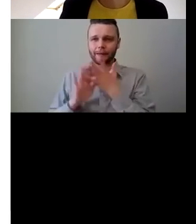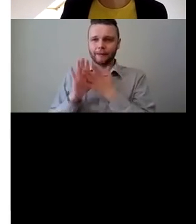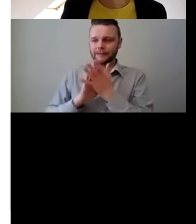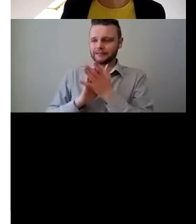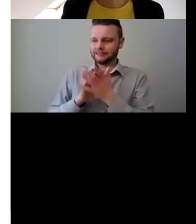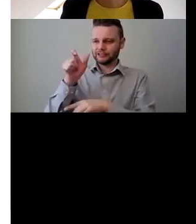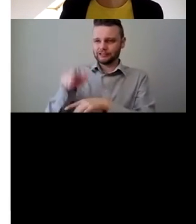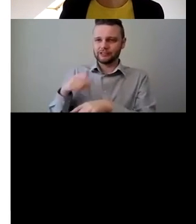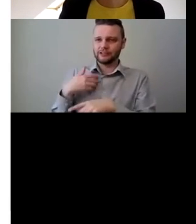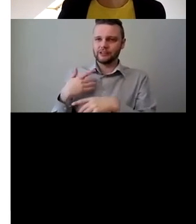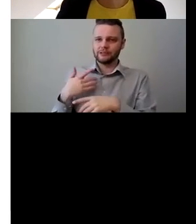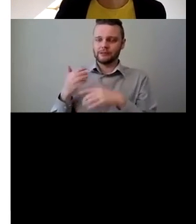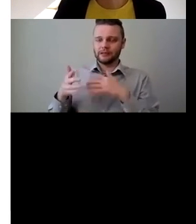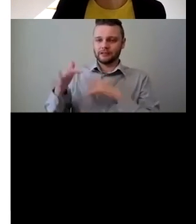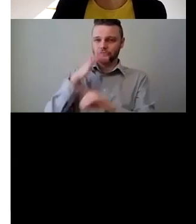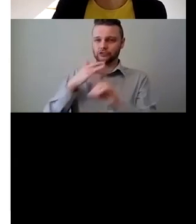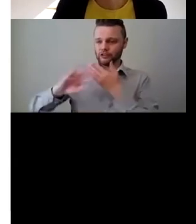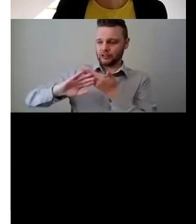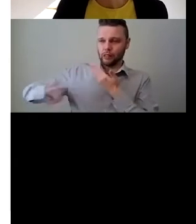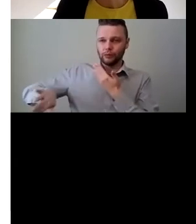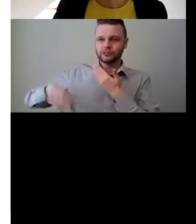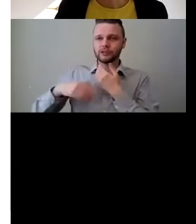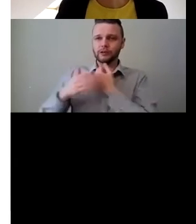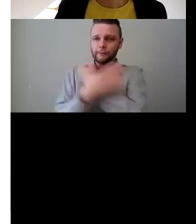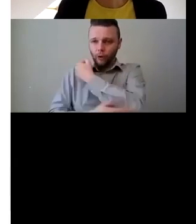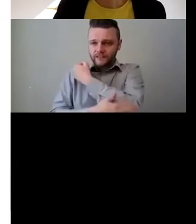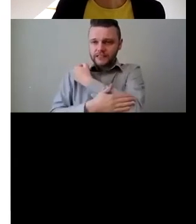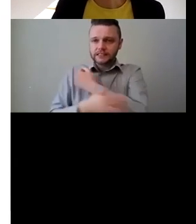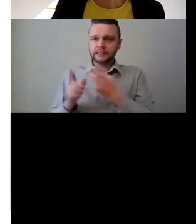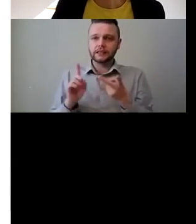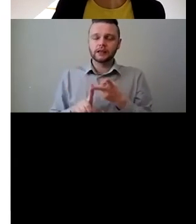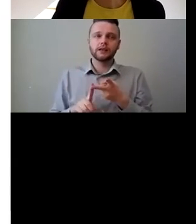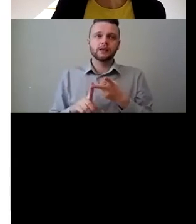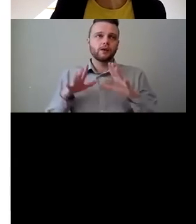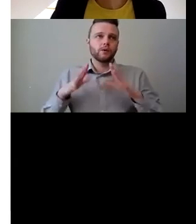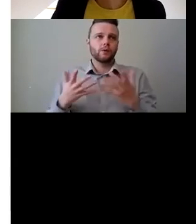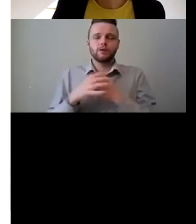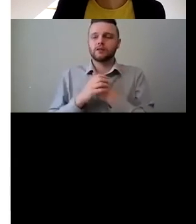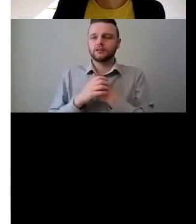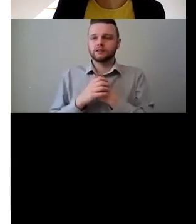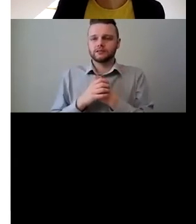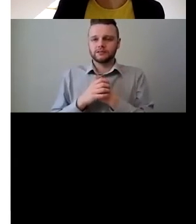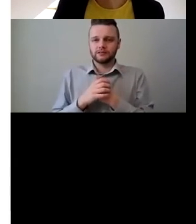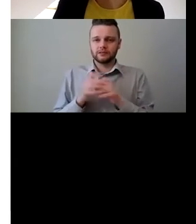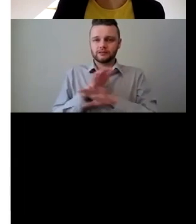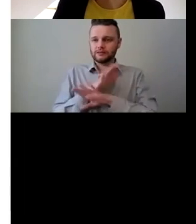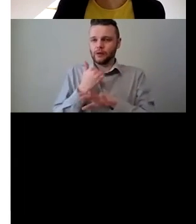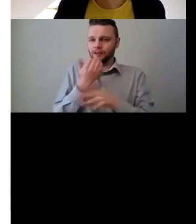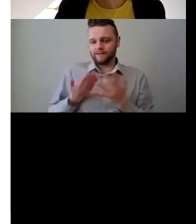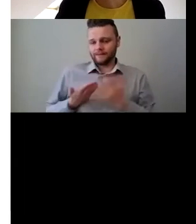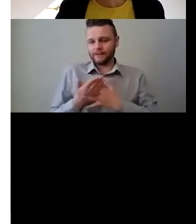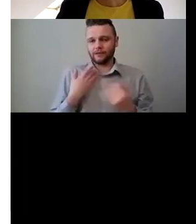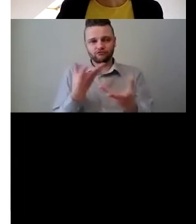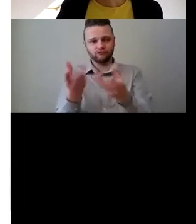facing, such as social exclusion, poverty, or just inadequate access to resources,